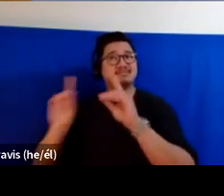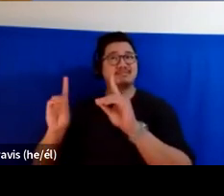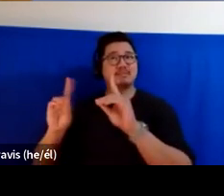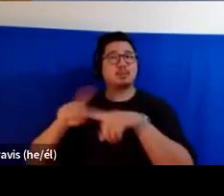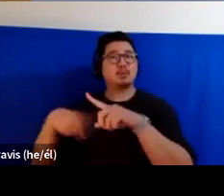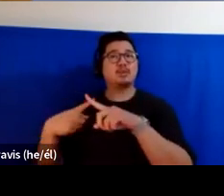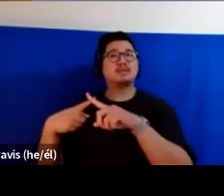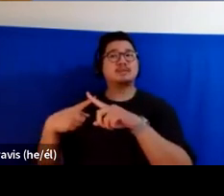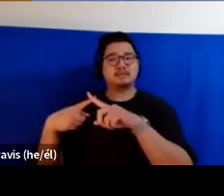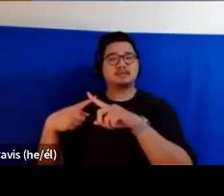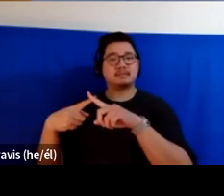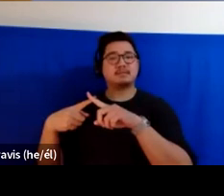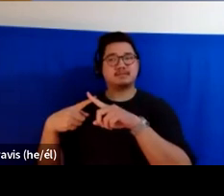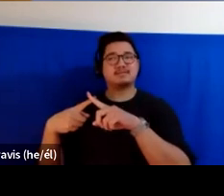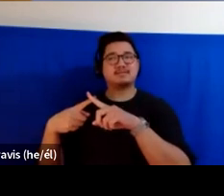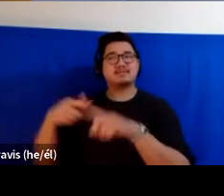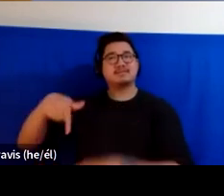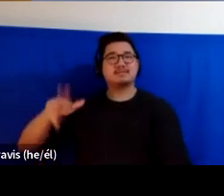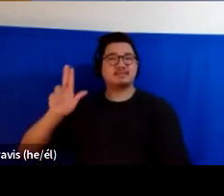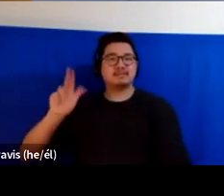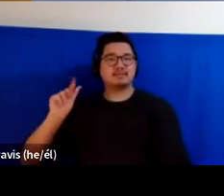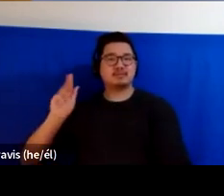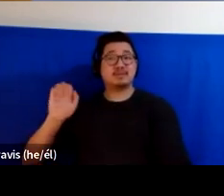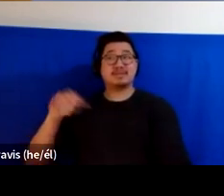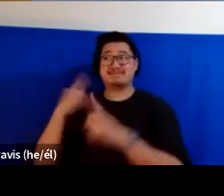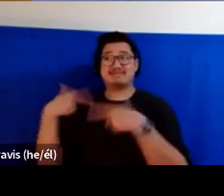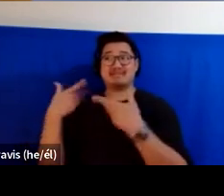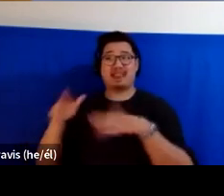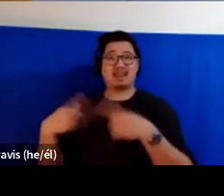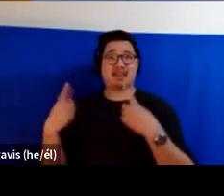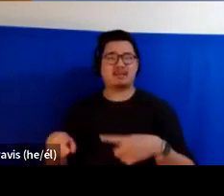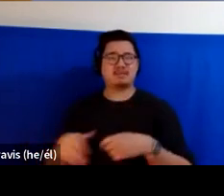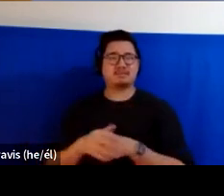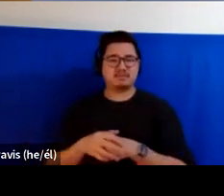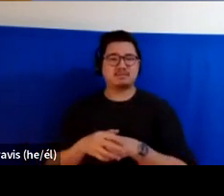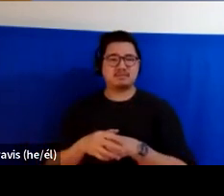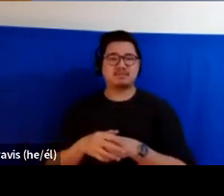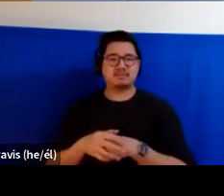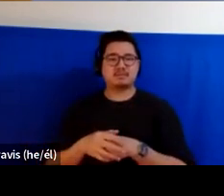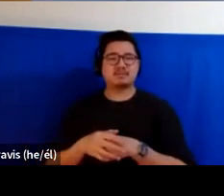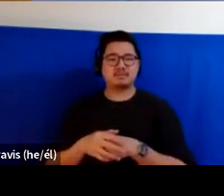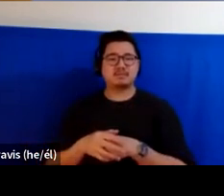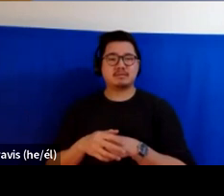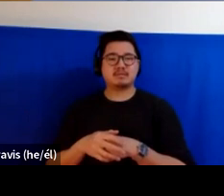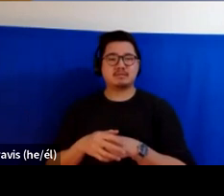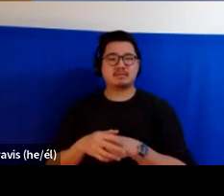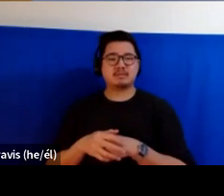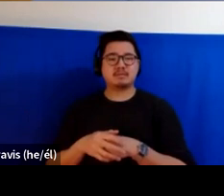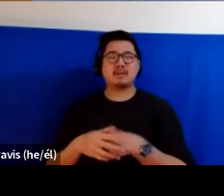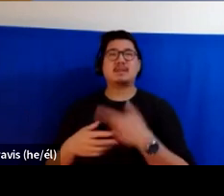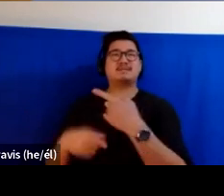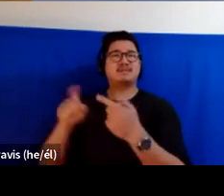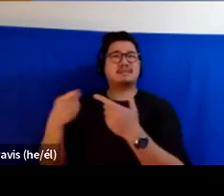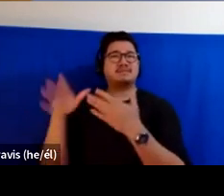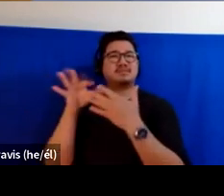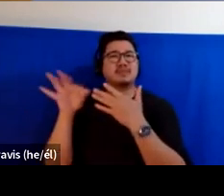are quarantine has not happened what if these essers funds are there for the students who need who really